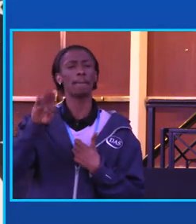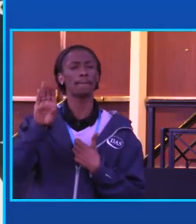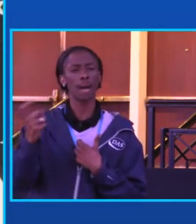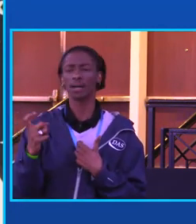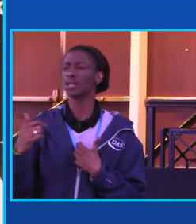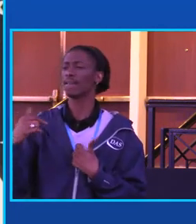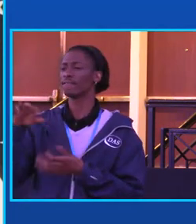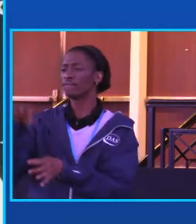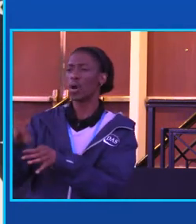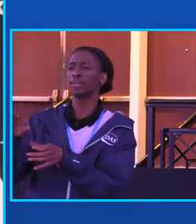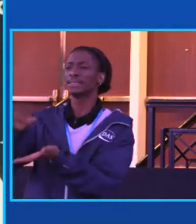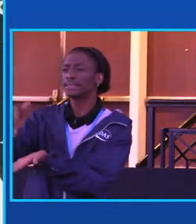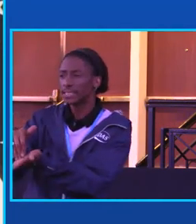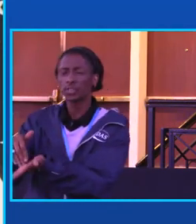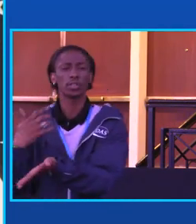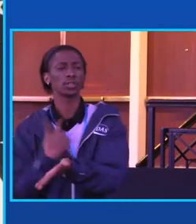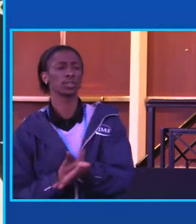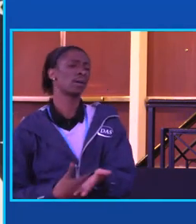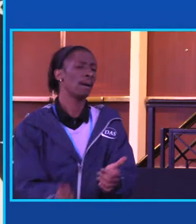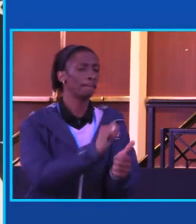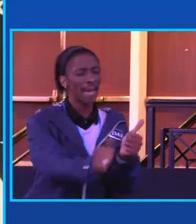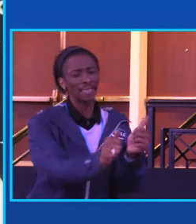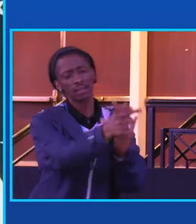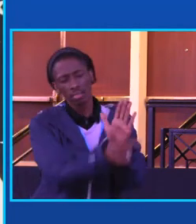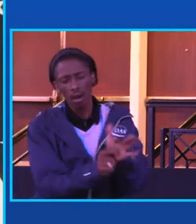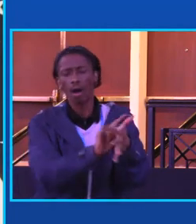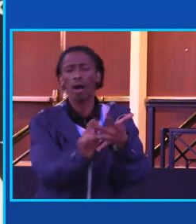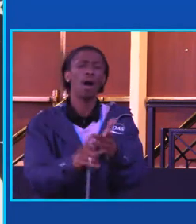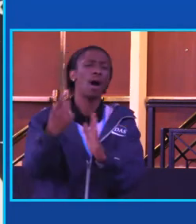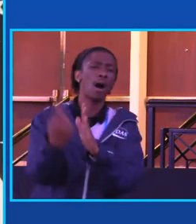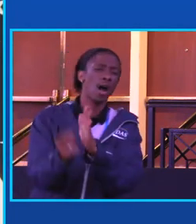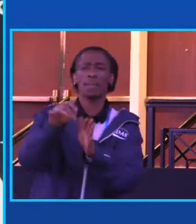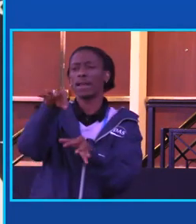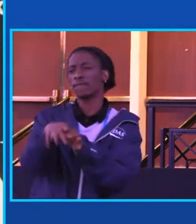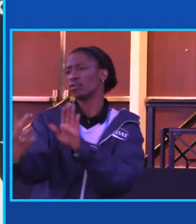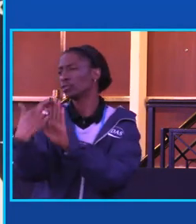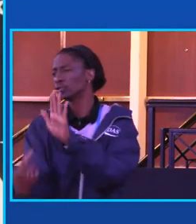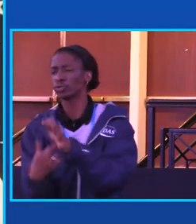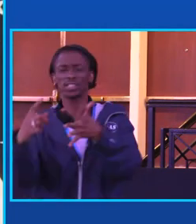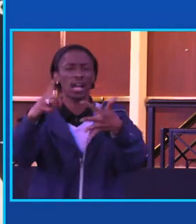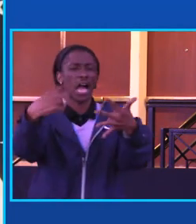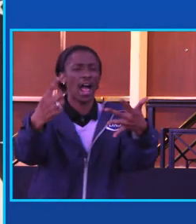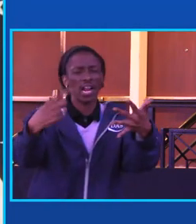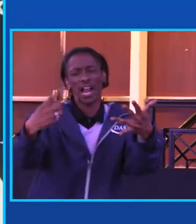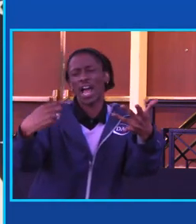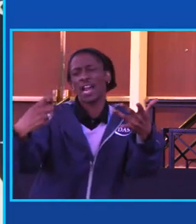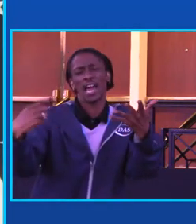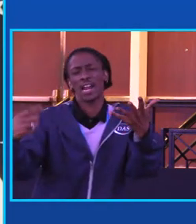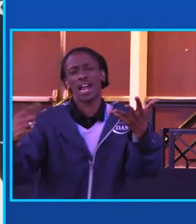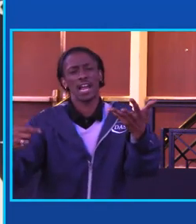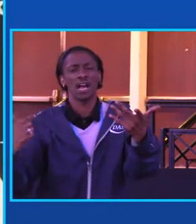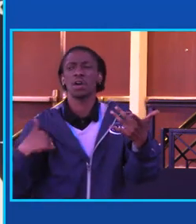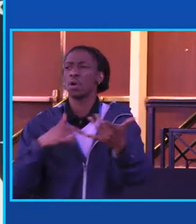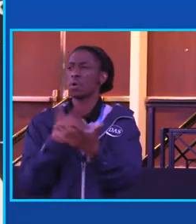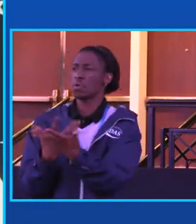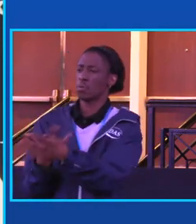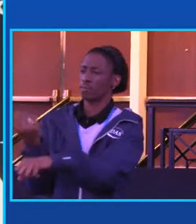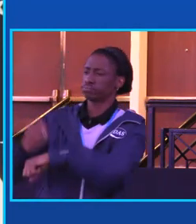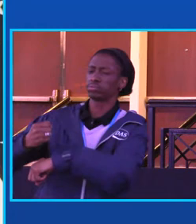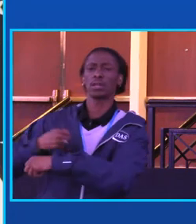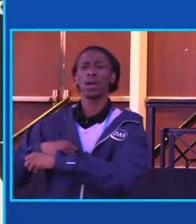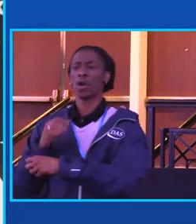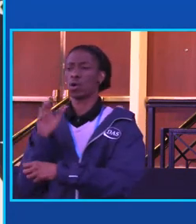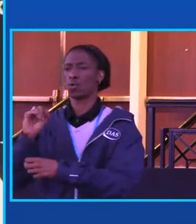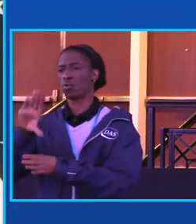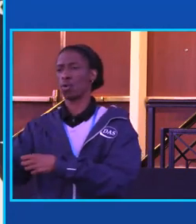centers, we passed parolee reenfranchisement, automatic voter registration. We took on corporations and special interests